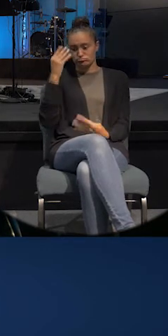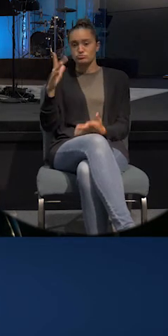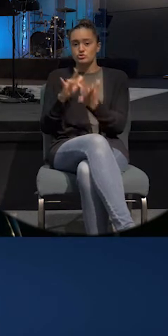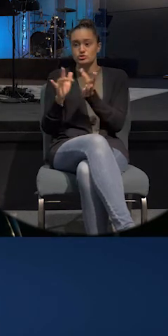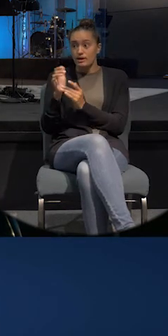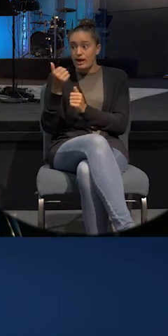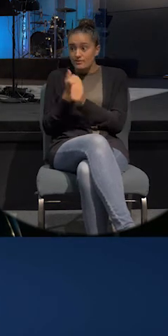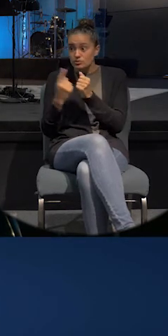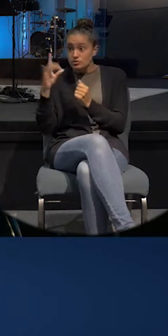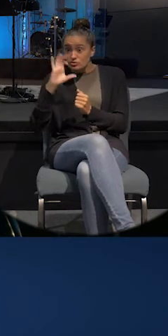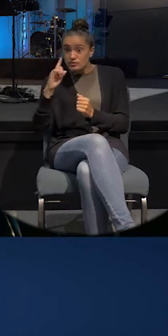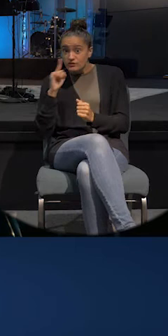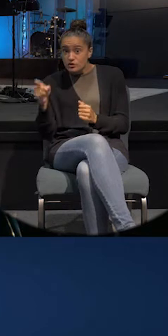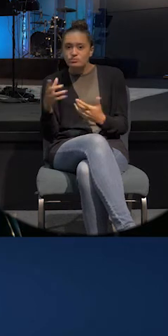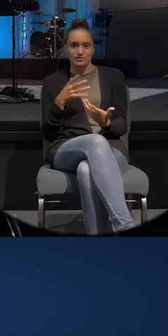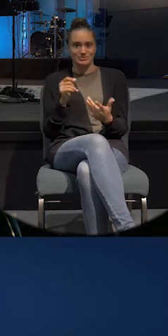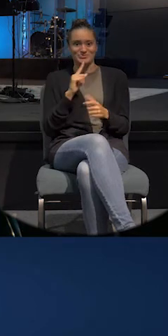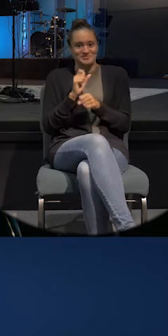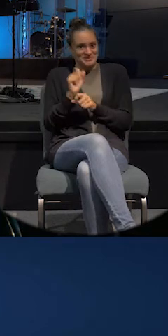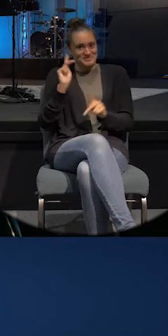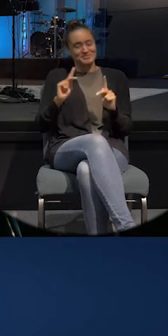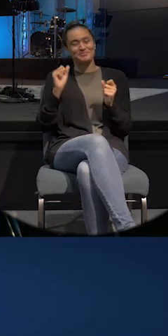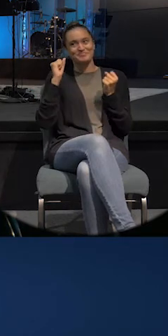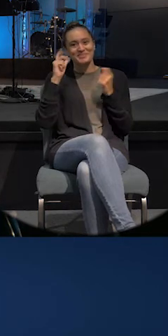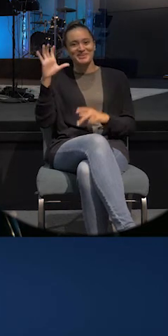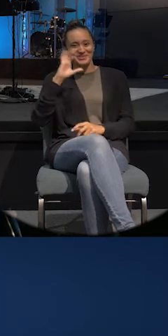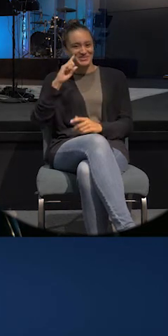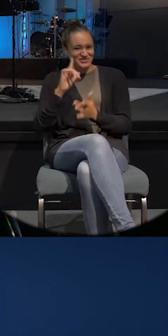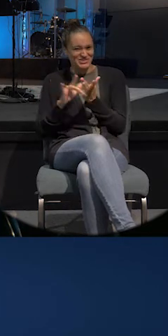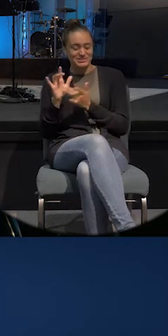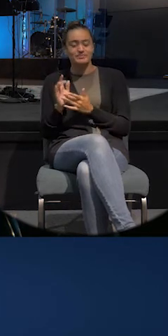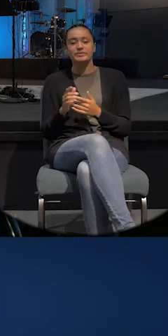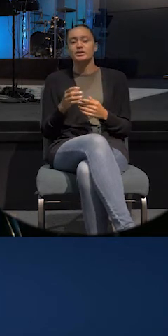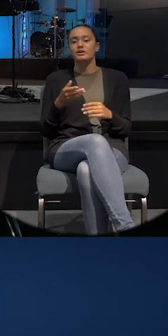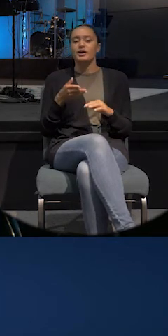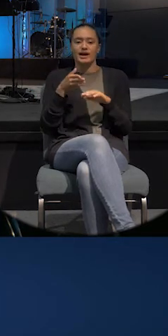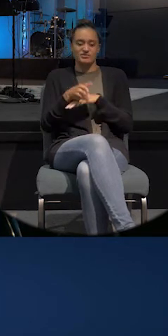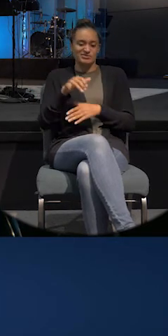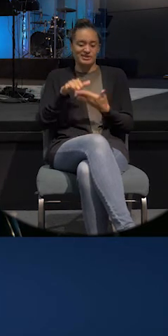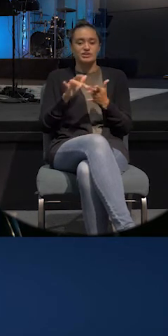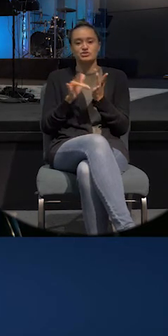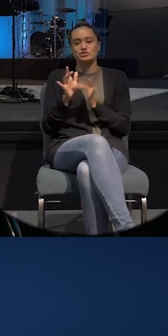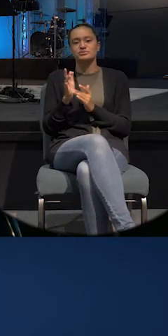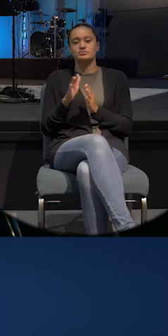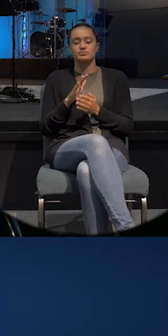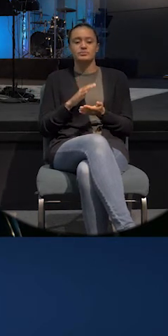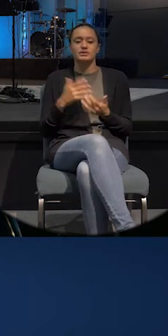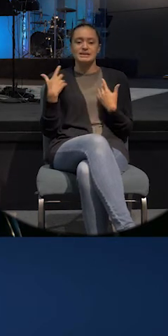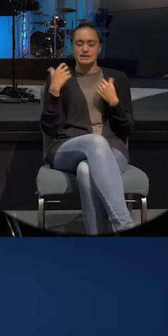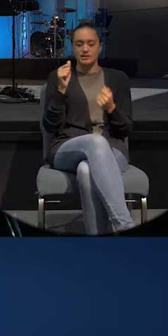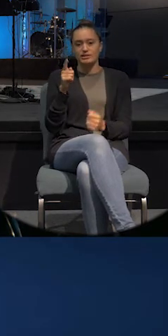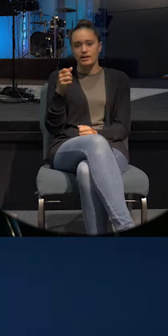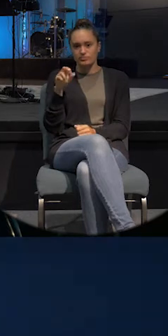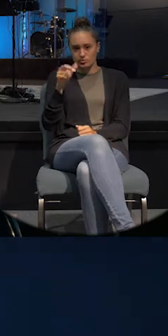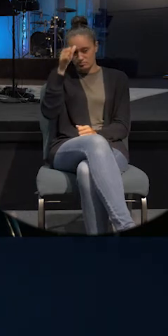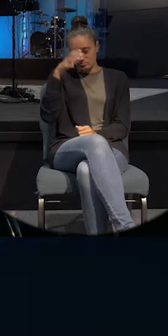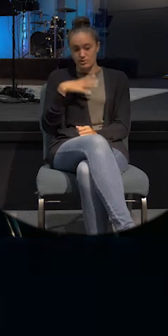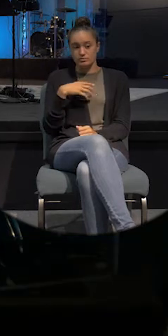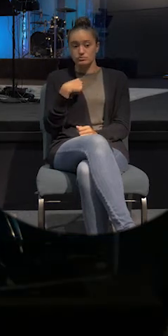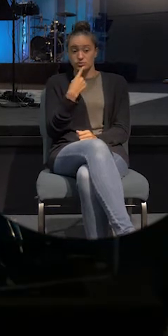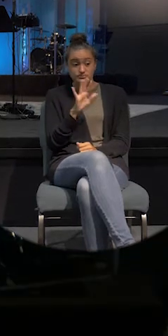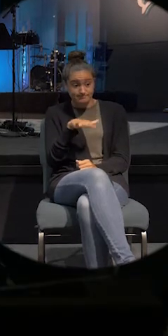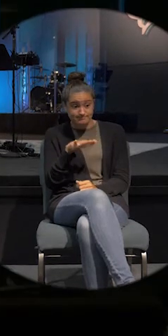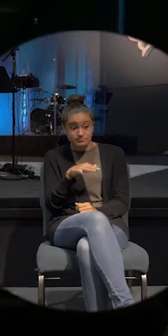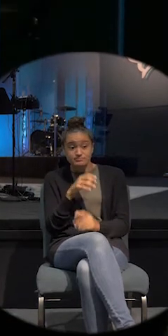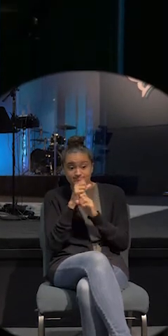looking for you," and they were. And shortly thereafter, Jesus cleansed a leper, told him not to say anything, but he disobeyed, and